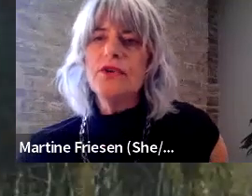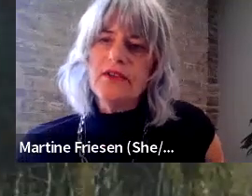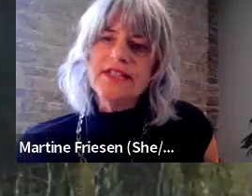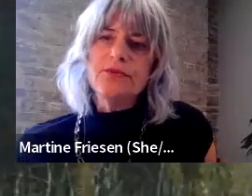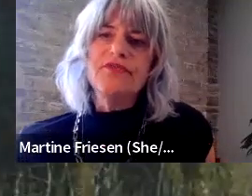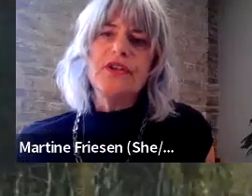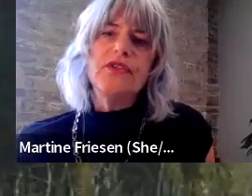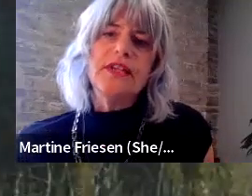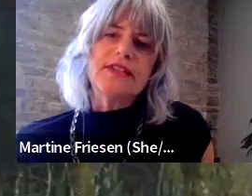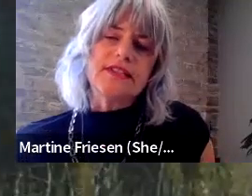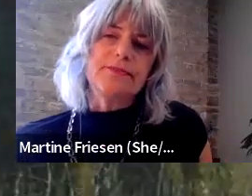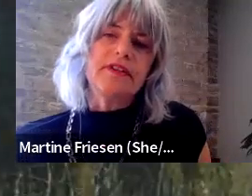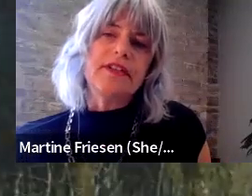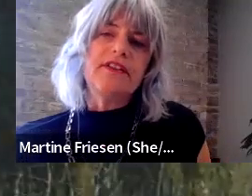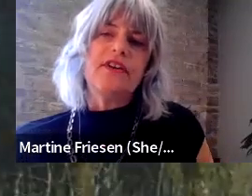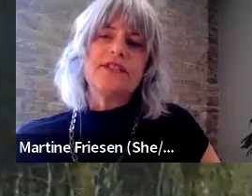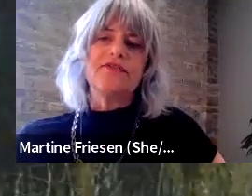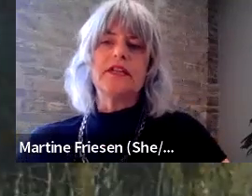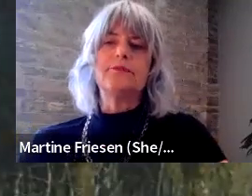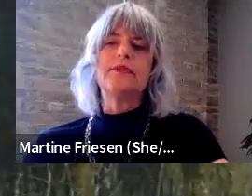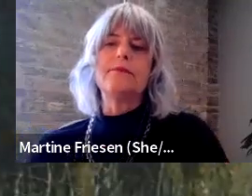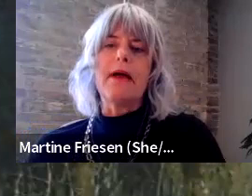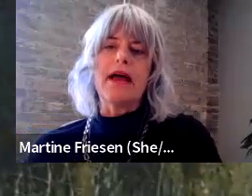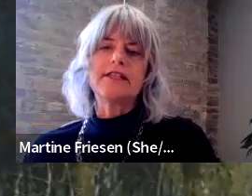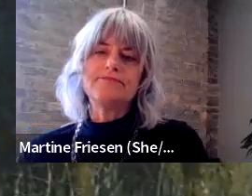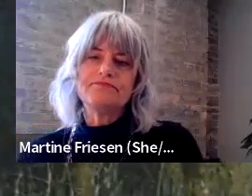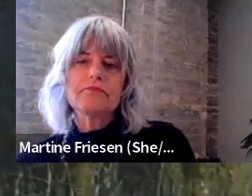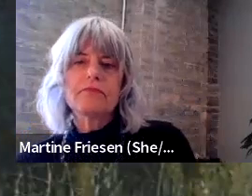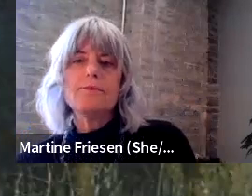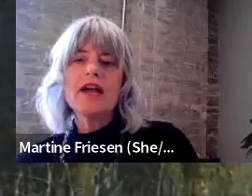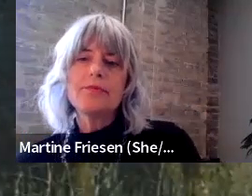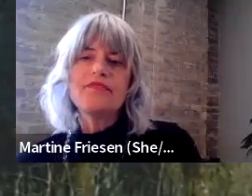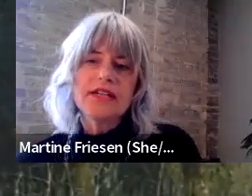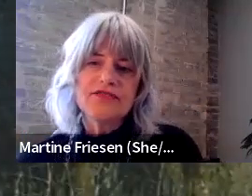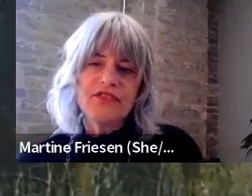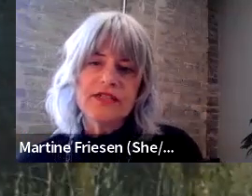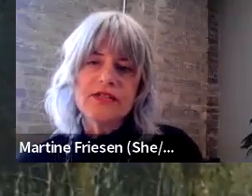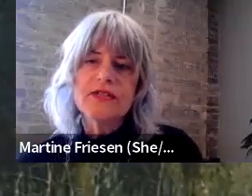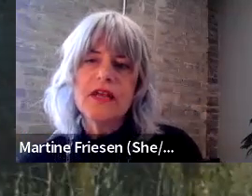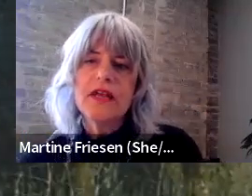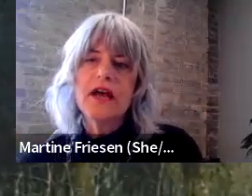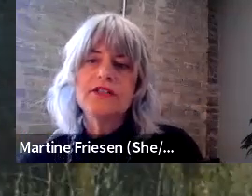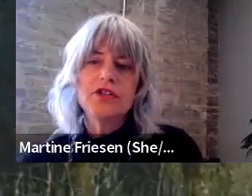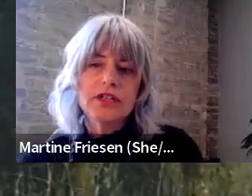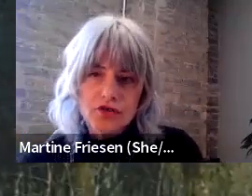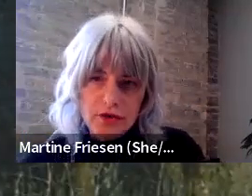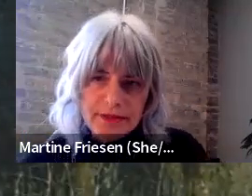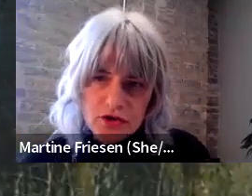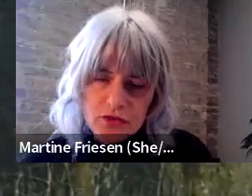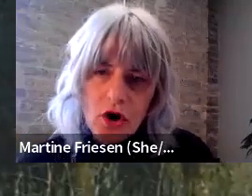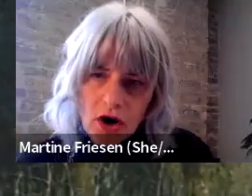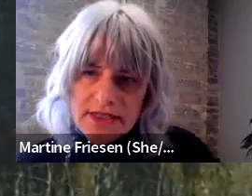Okay, so now let's review the accessibility funds available at MAC. MAC provides funds to contribute to costs